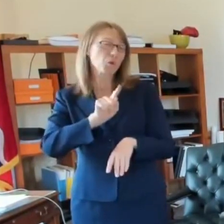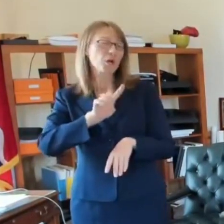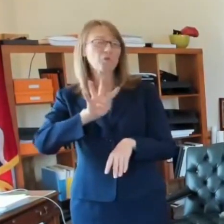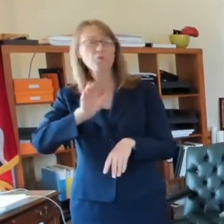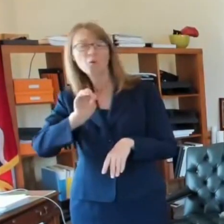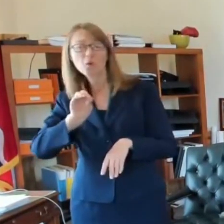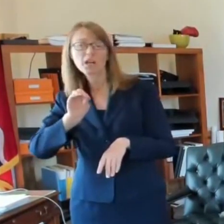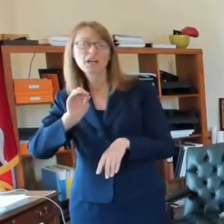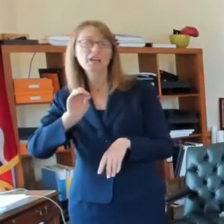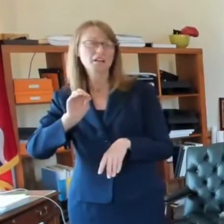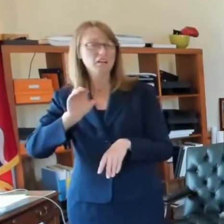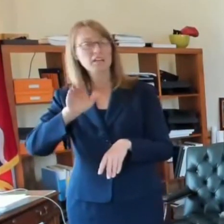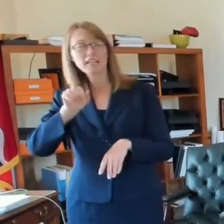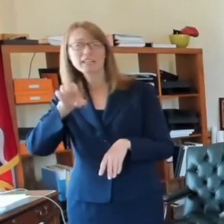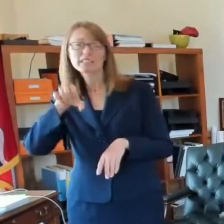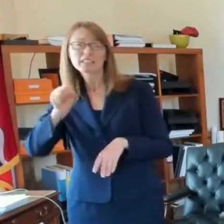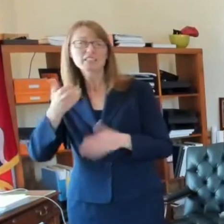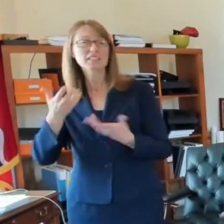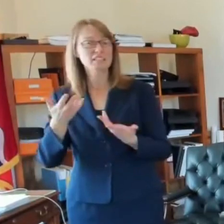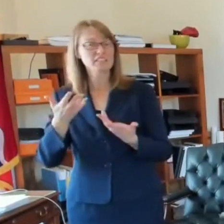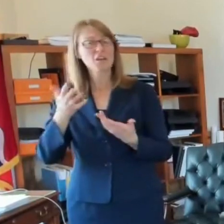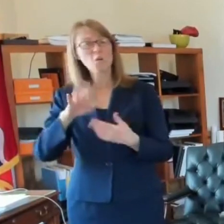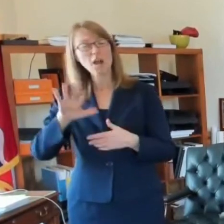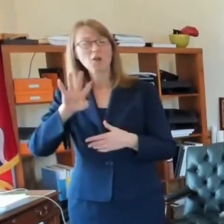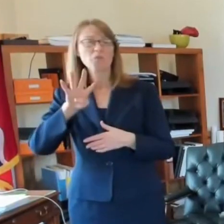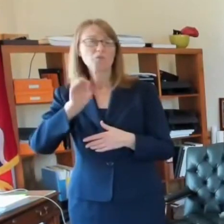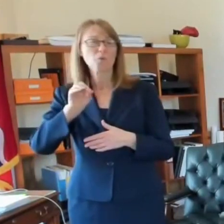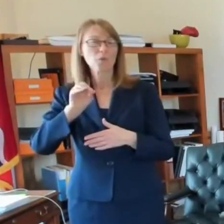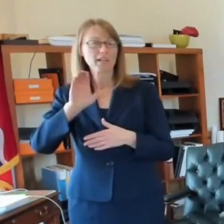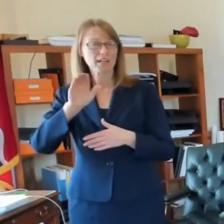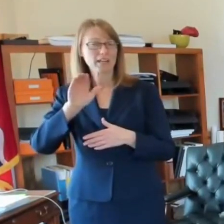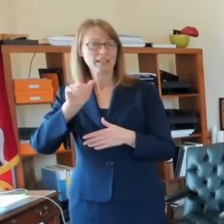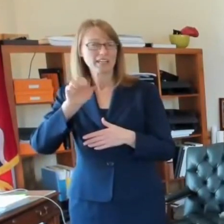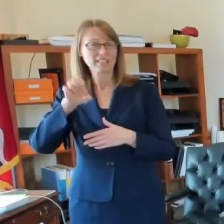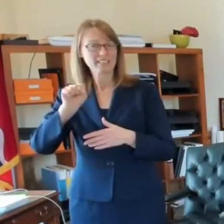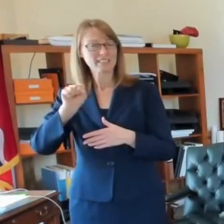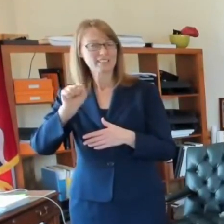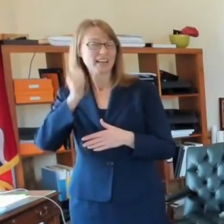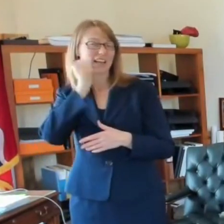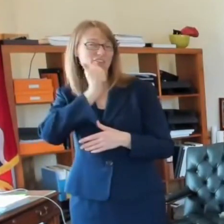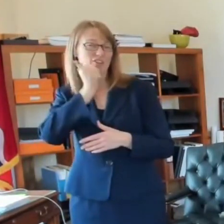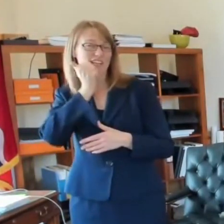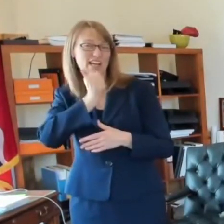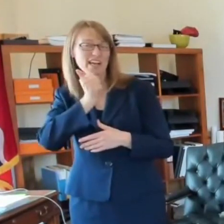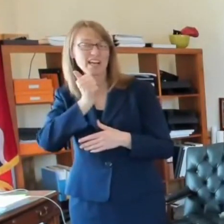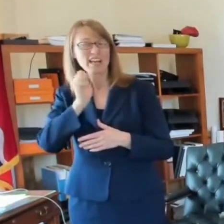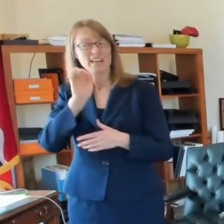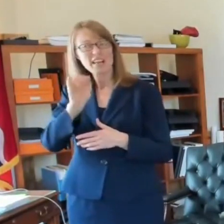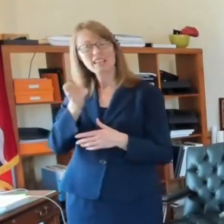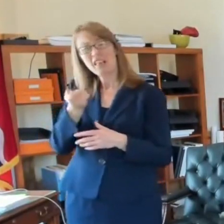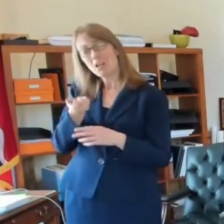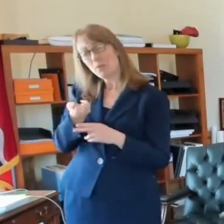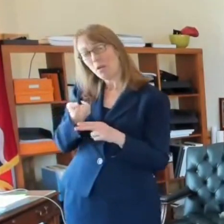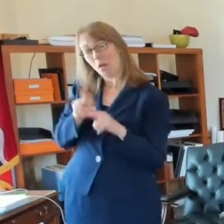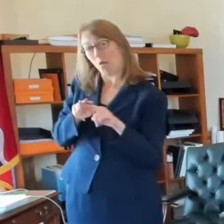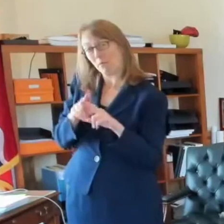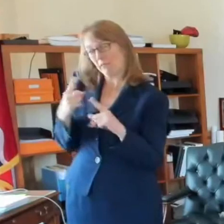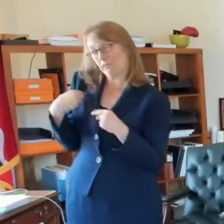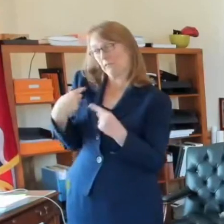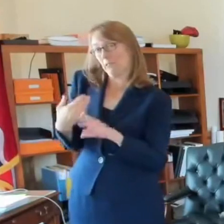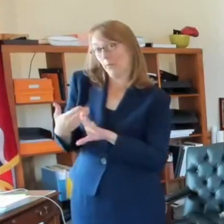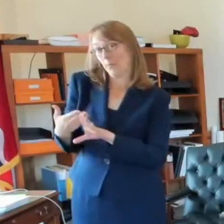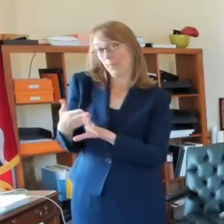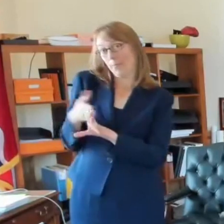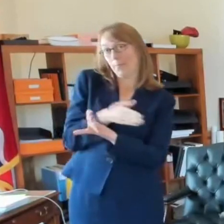respectively, so about 40 cases a day. That's up a little bit from where we were for the last 10 days, where we had